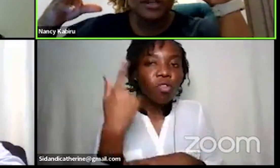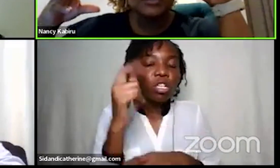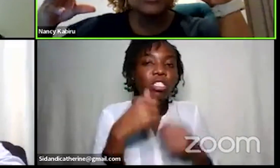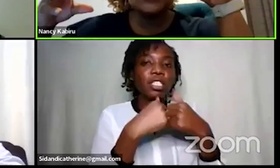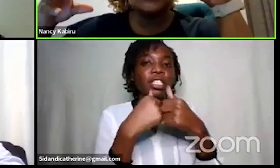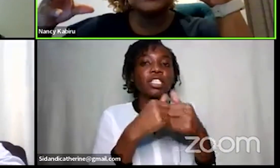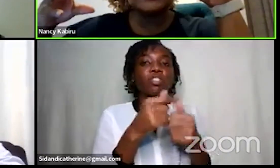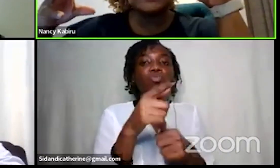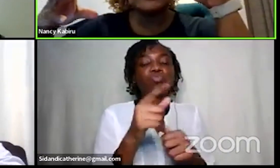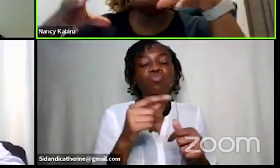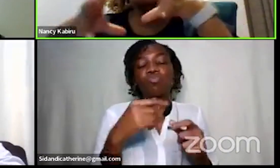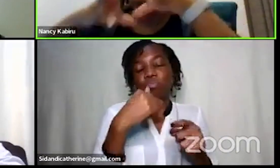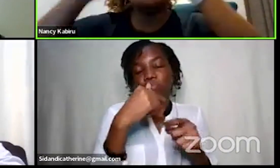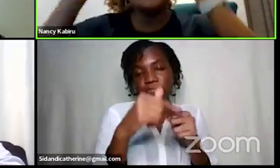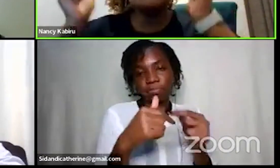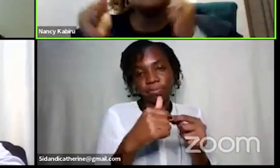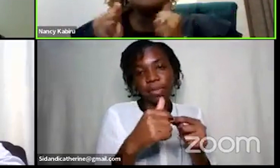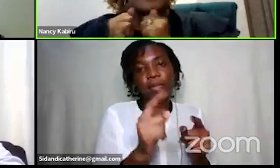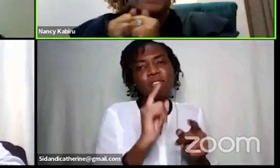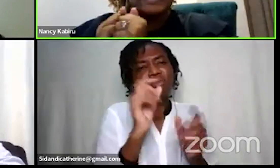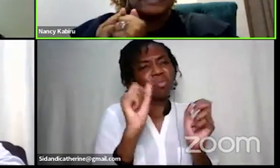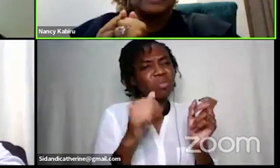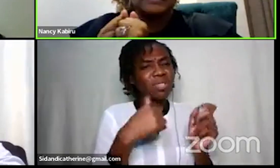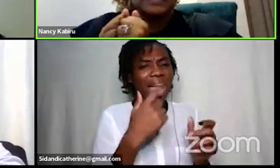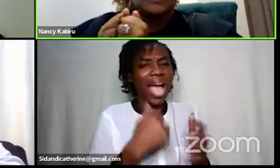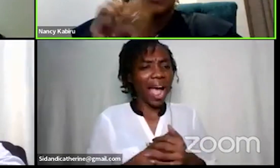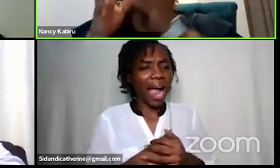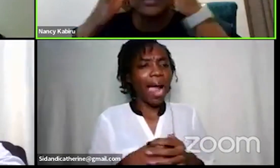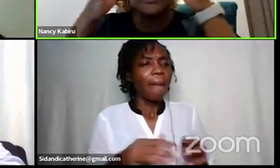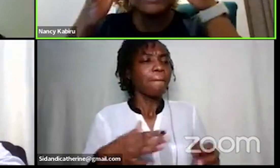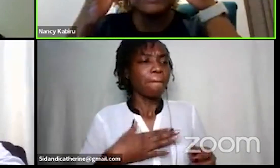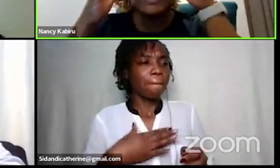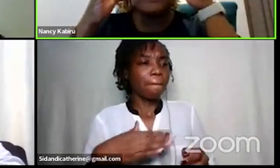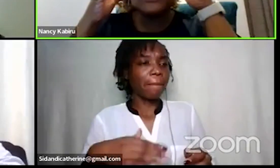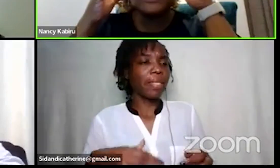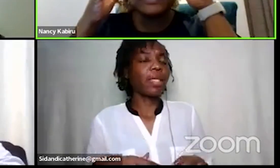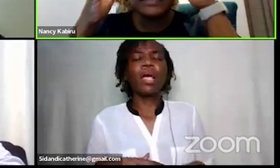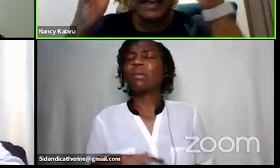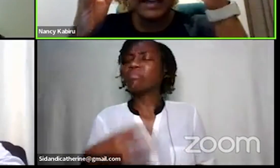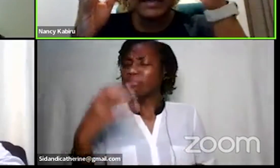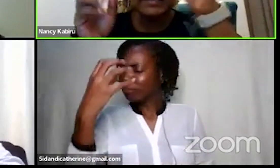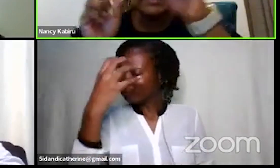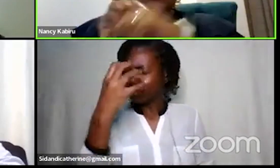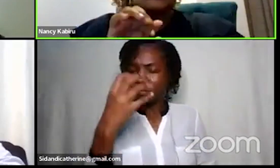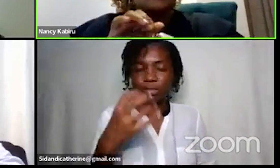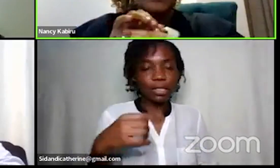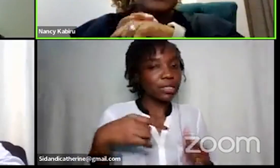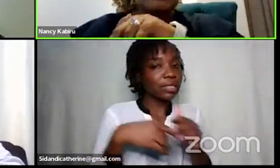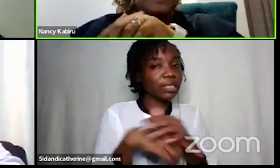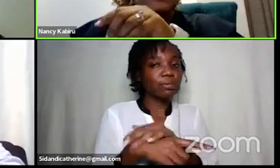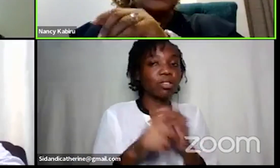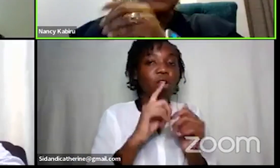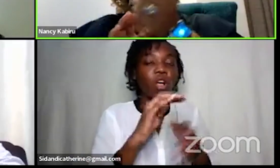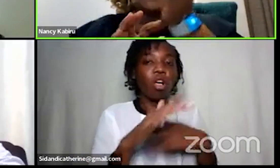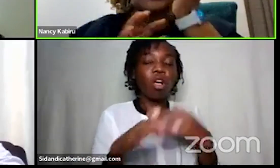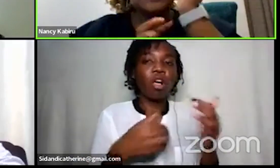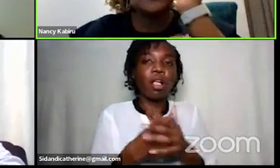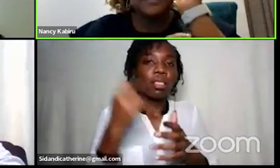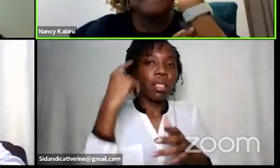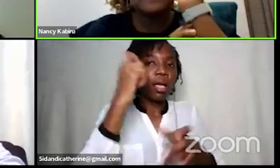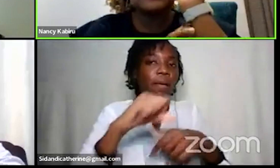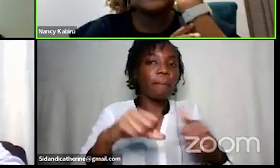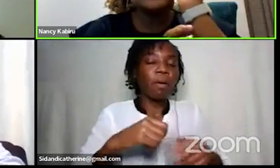through. So you could say, I'm overwhelmed with anger. So all I was thinking about is the anger. So when the person